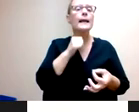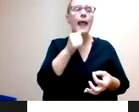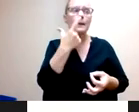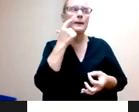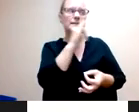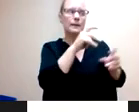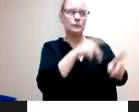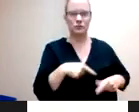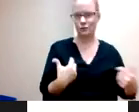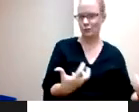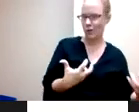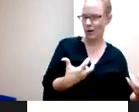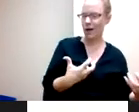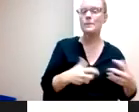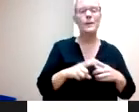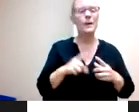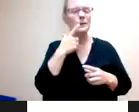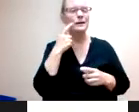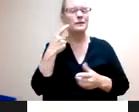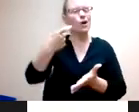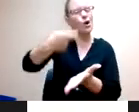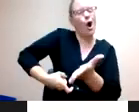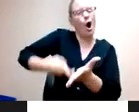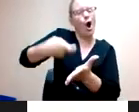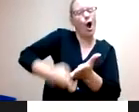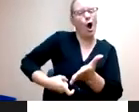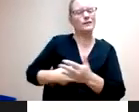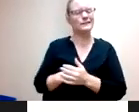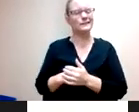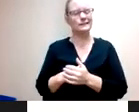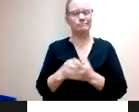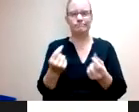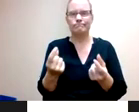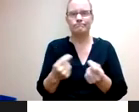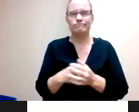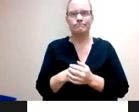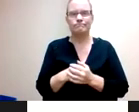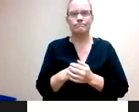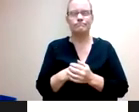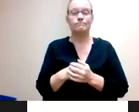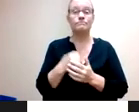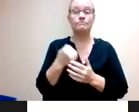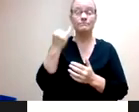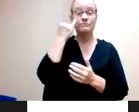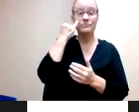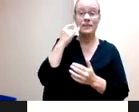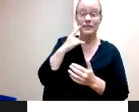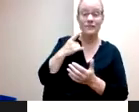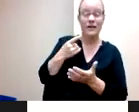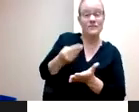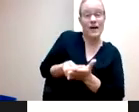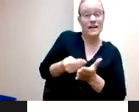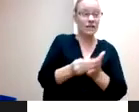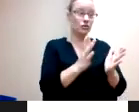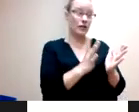it is not in the best interest of the patient? In particular, in cases of financial exploitation, many